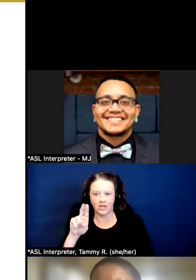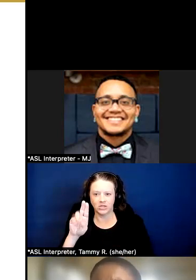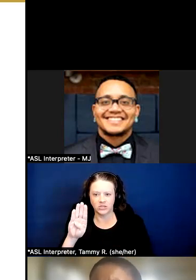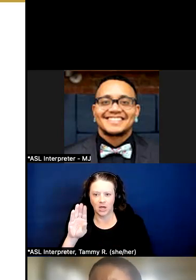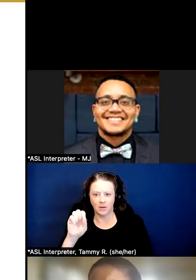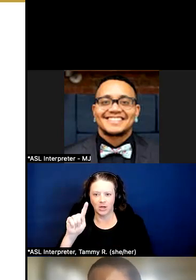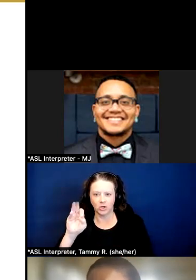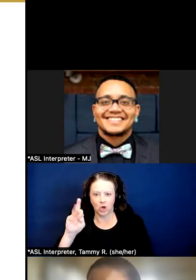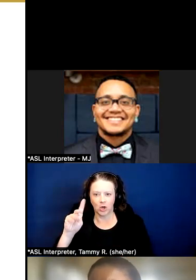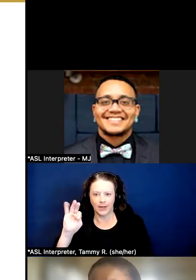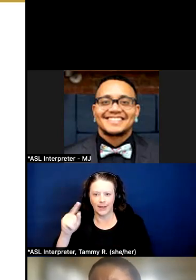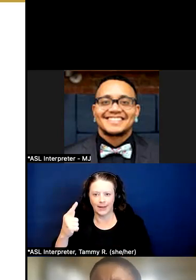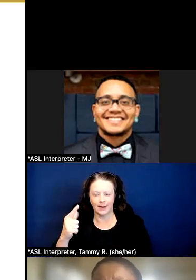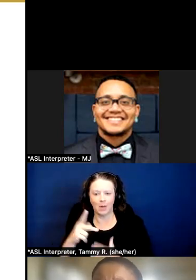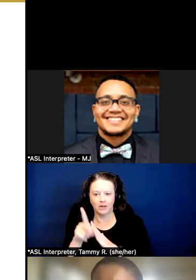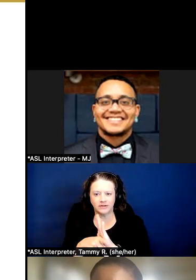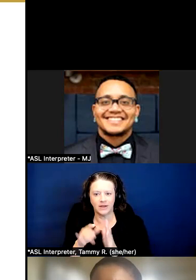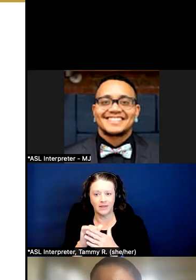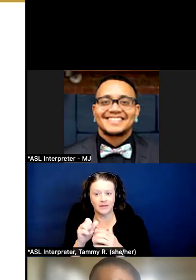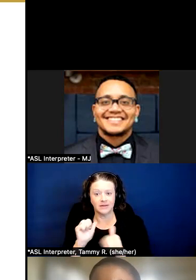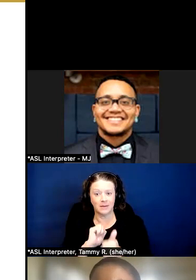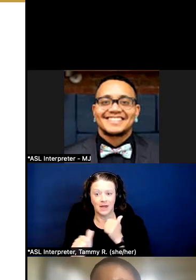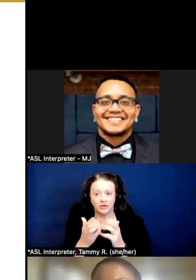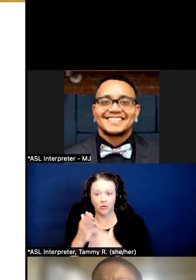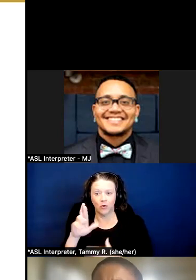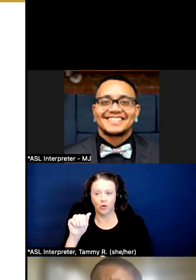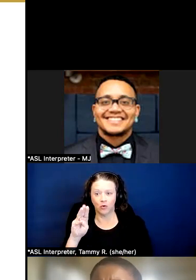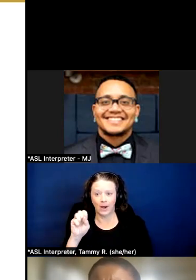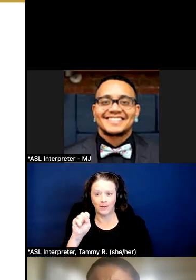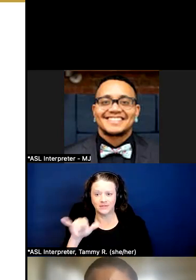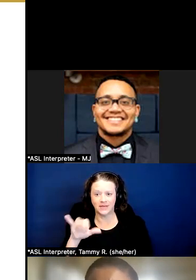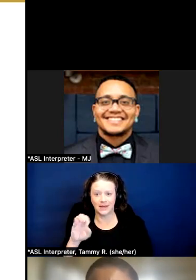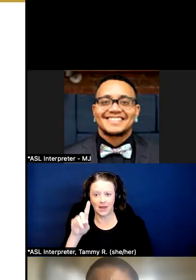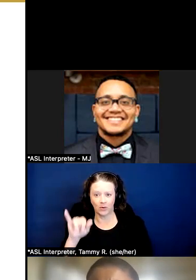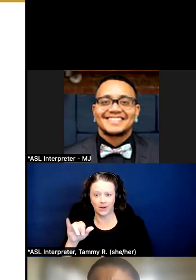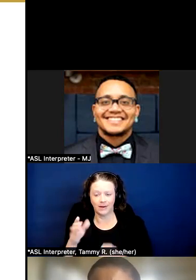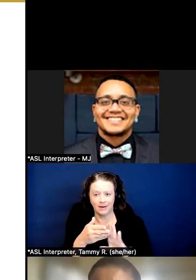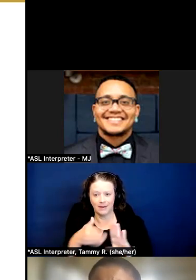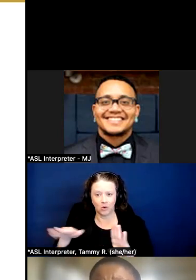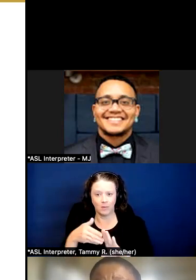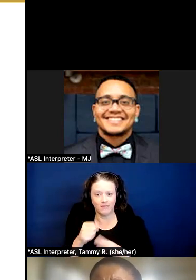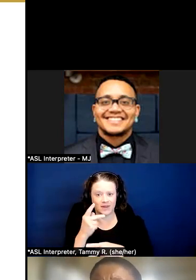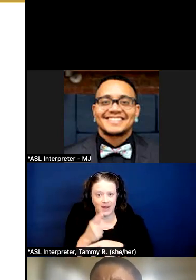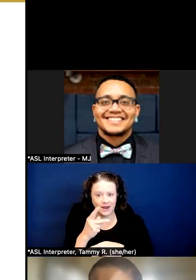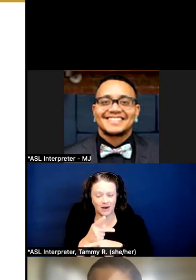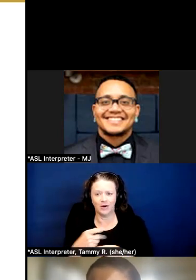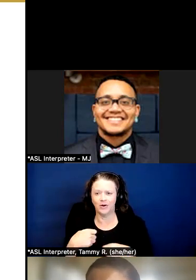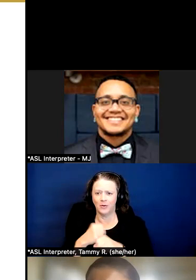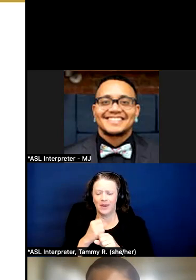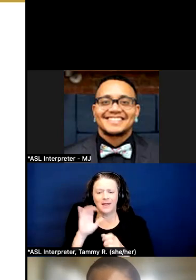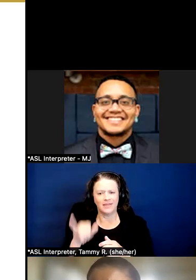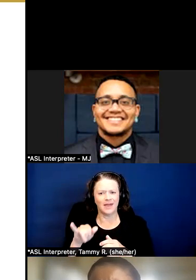through the Ramsey County Continuum of Care to make the coordinated entry process more